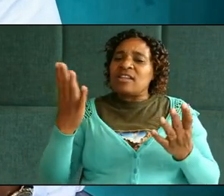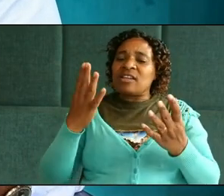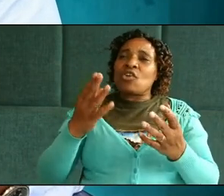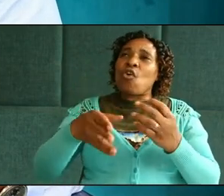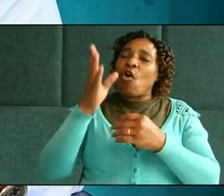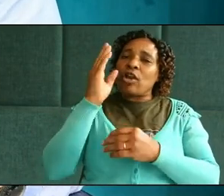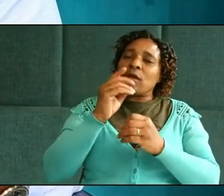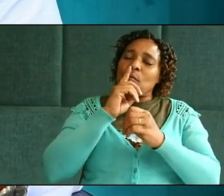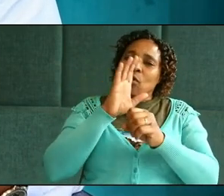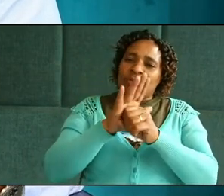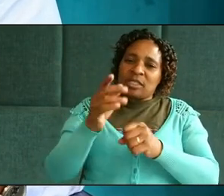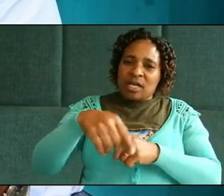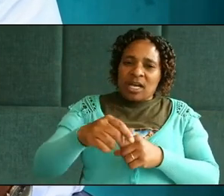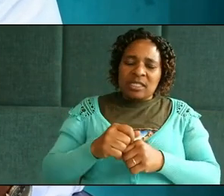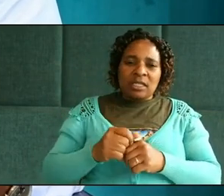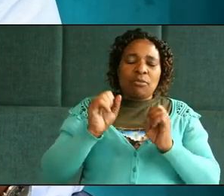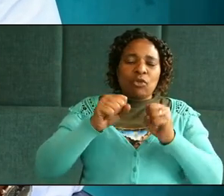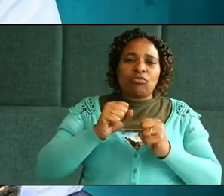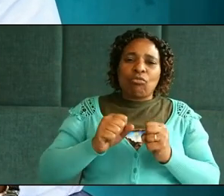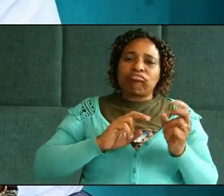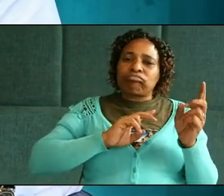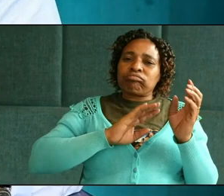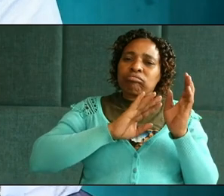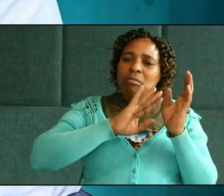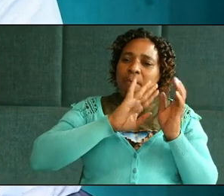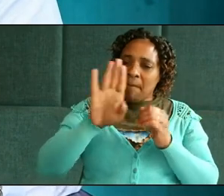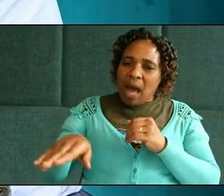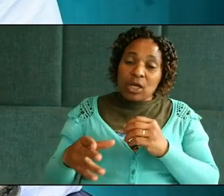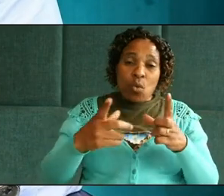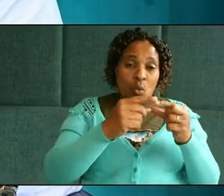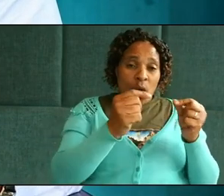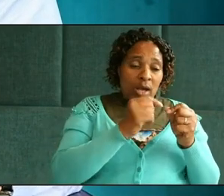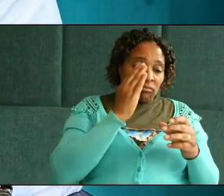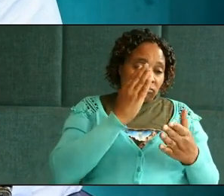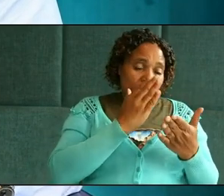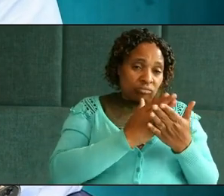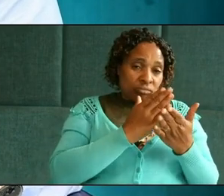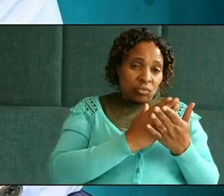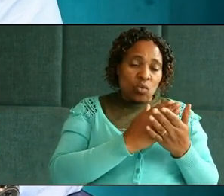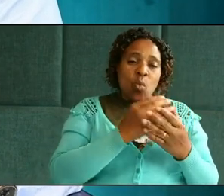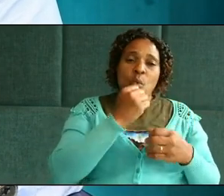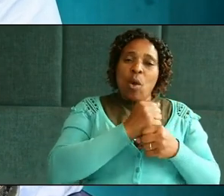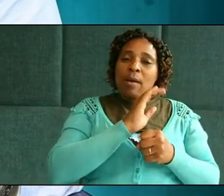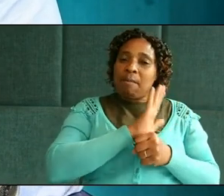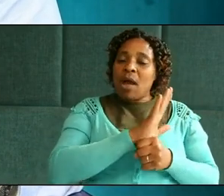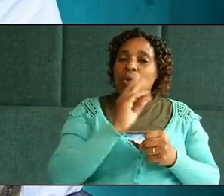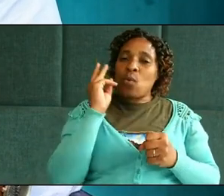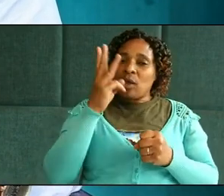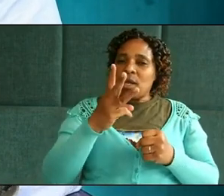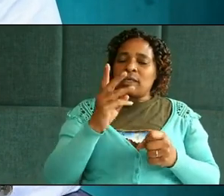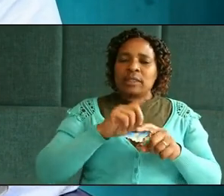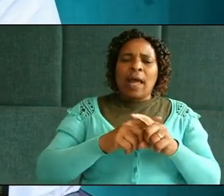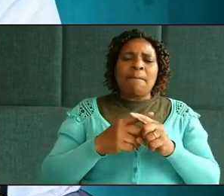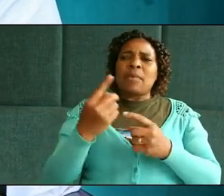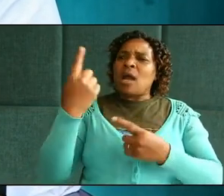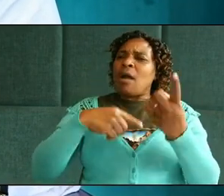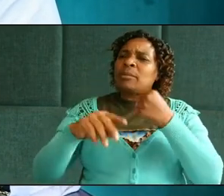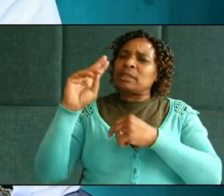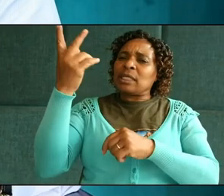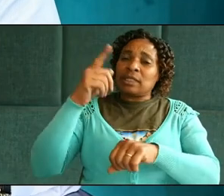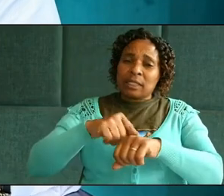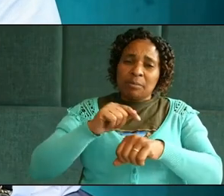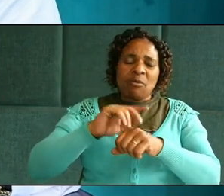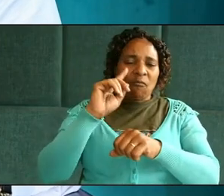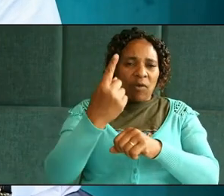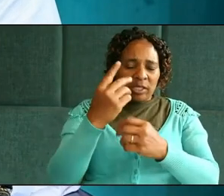promising us. Like, let's stand to his word. Let's do according to his will. At the end of the day, when he comes for the second time, we will be the first people